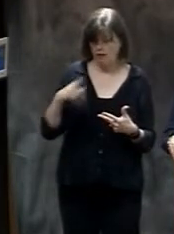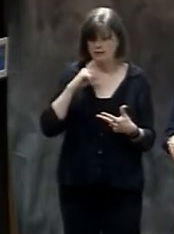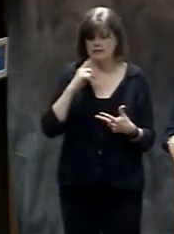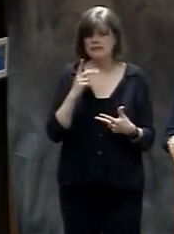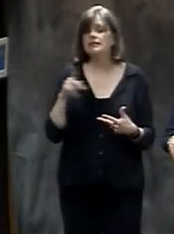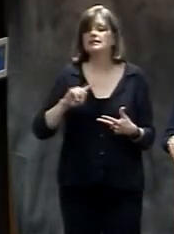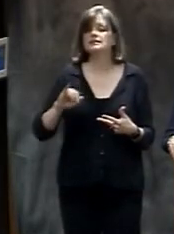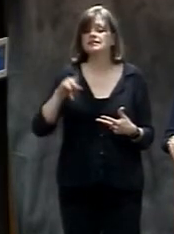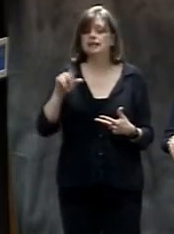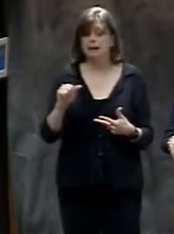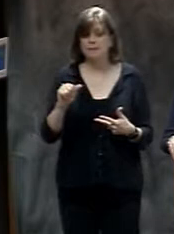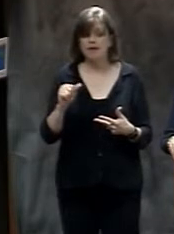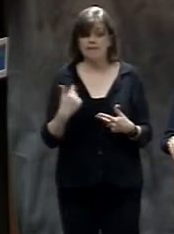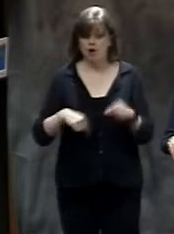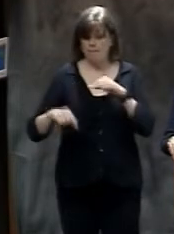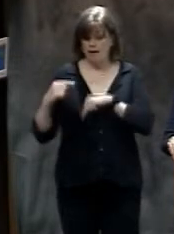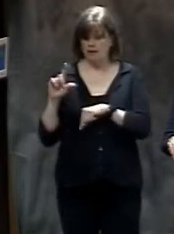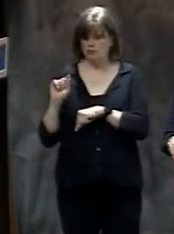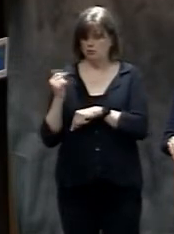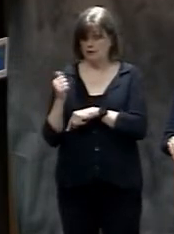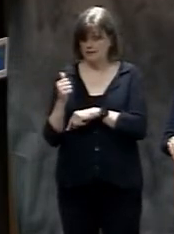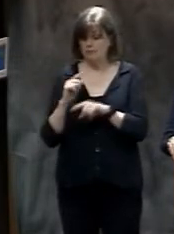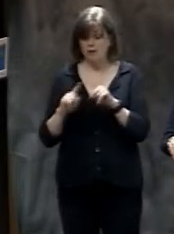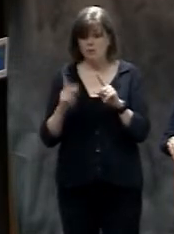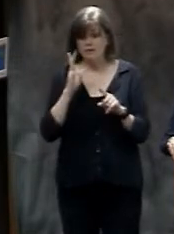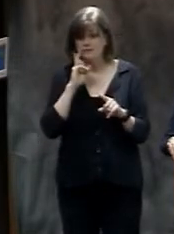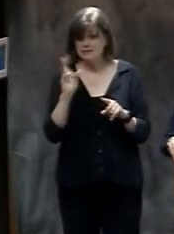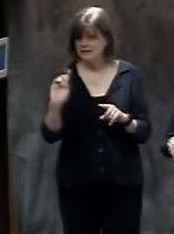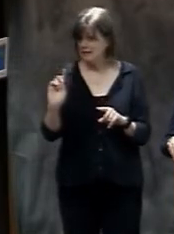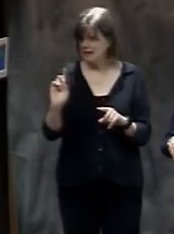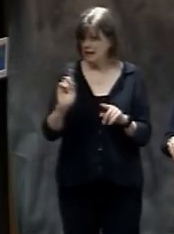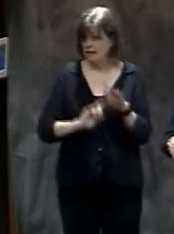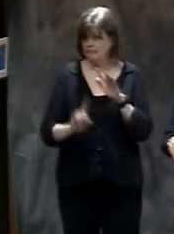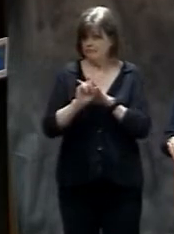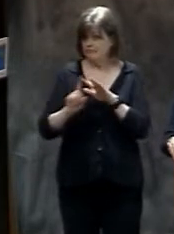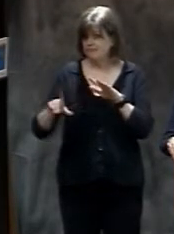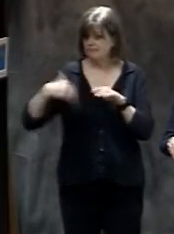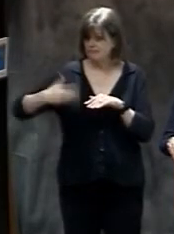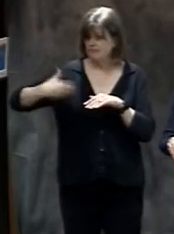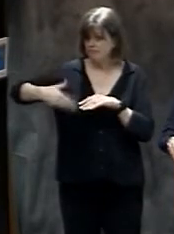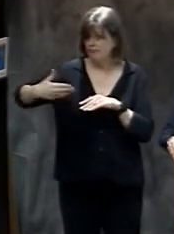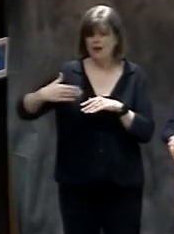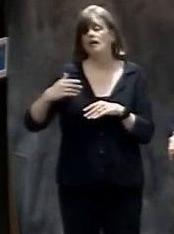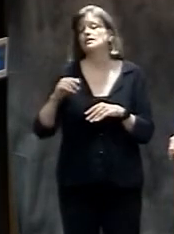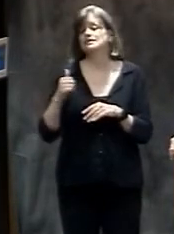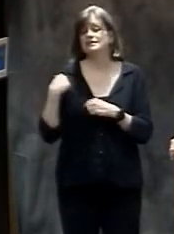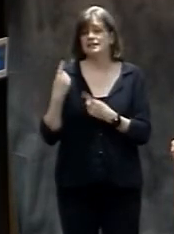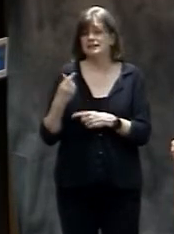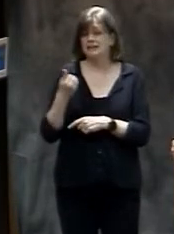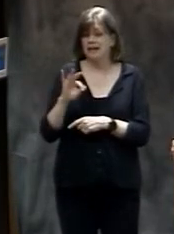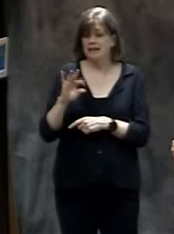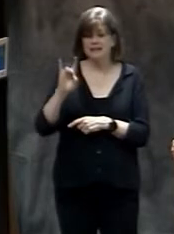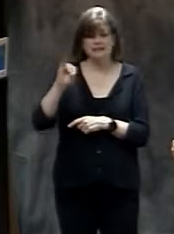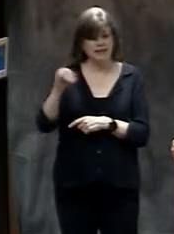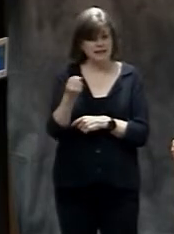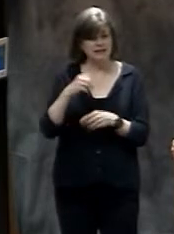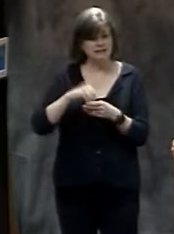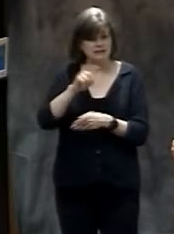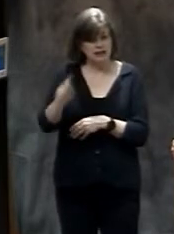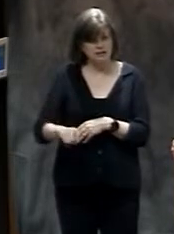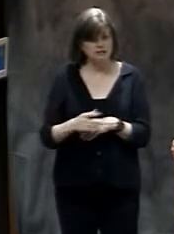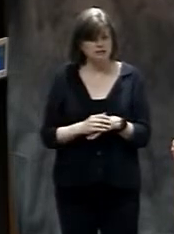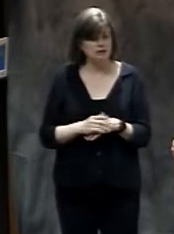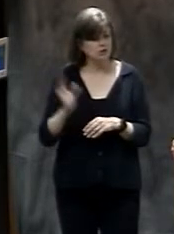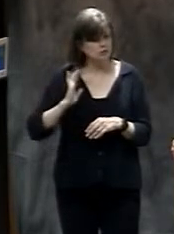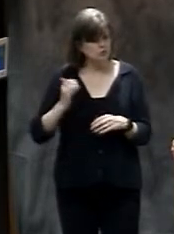as 2010, though we've seen dengue sporadically in Texas since the 1980s. We used to have a lot of these diseases